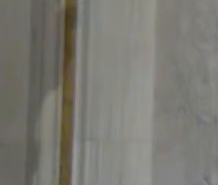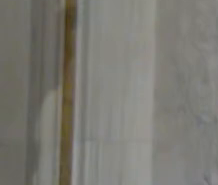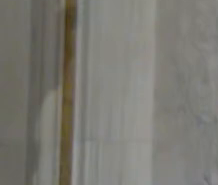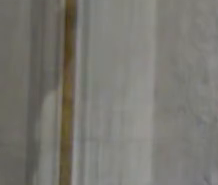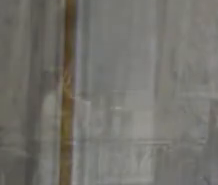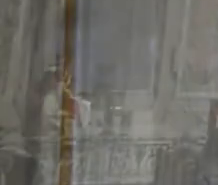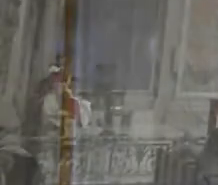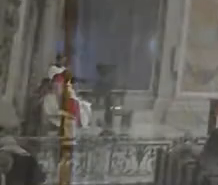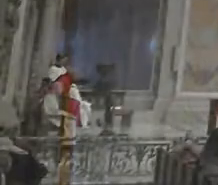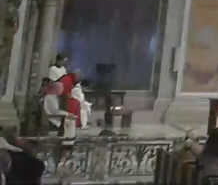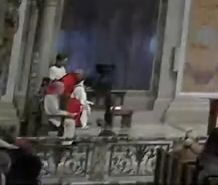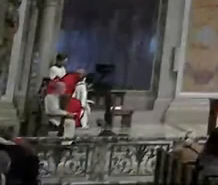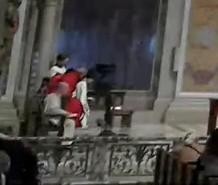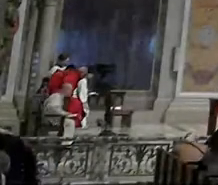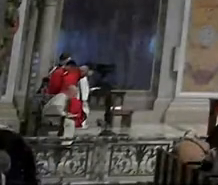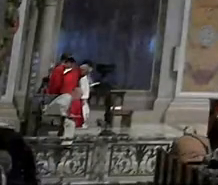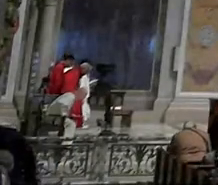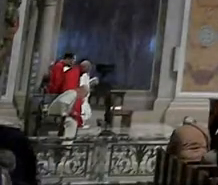Let us stand.